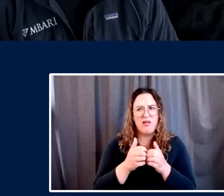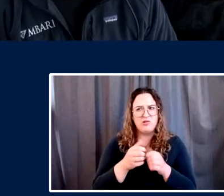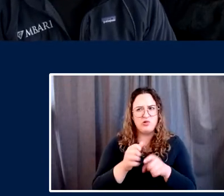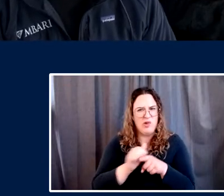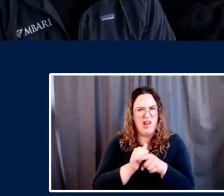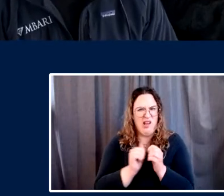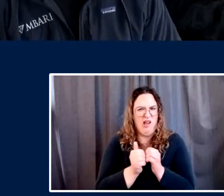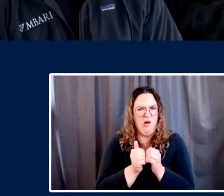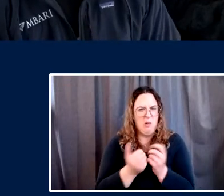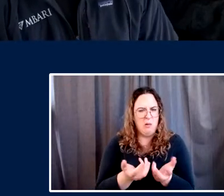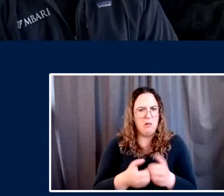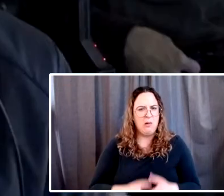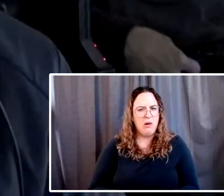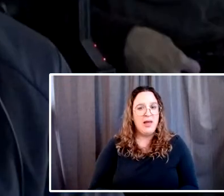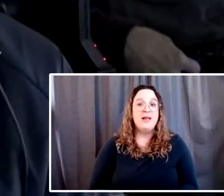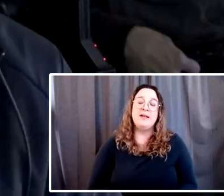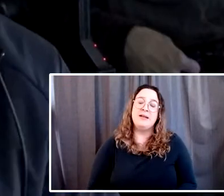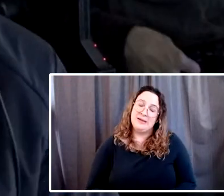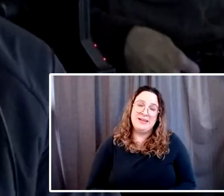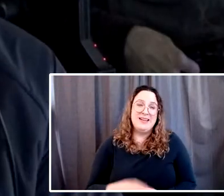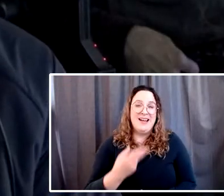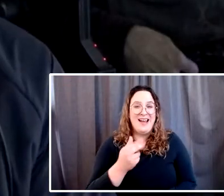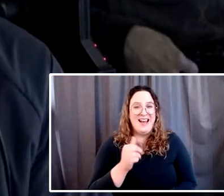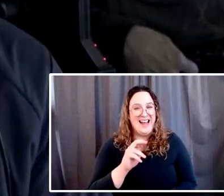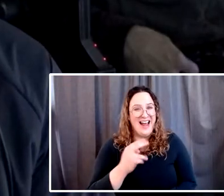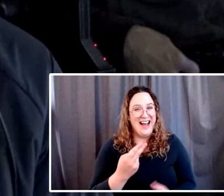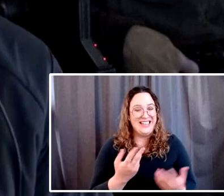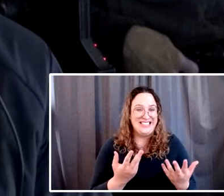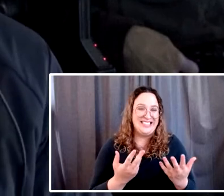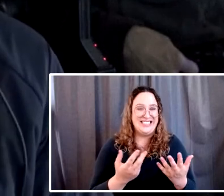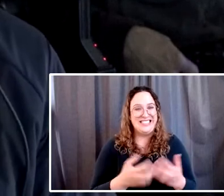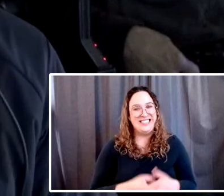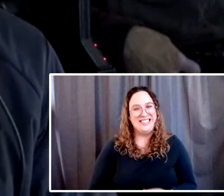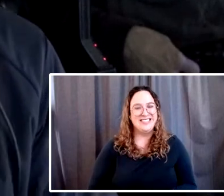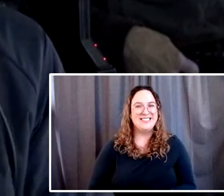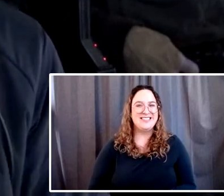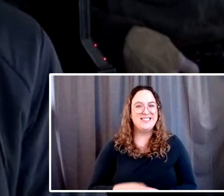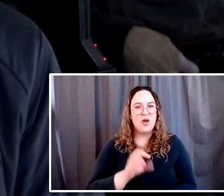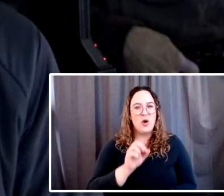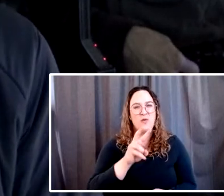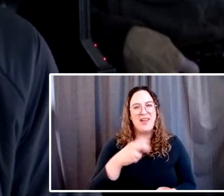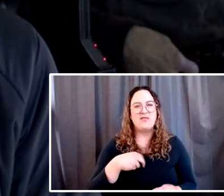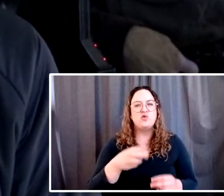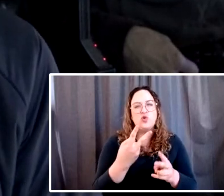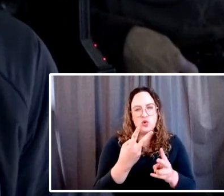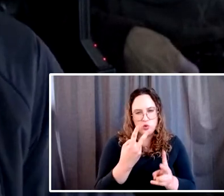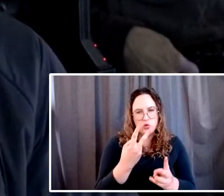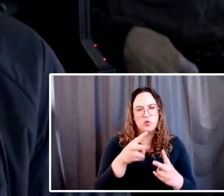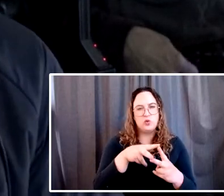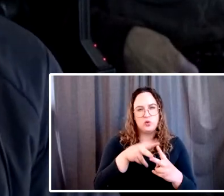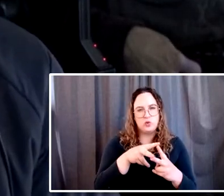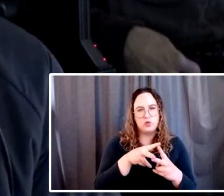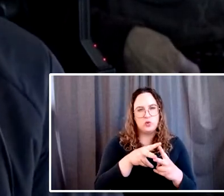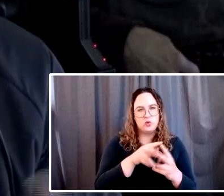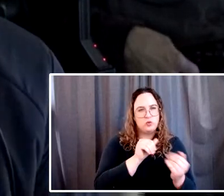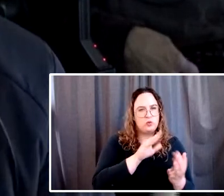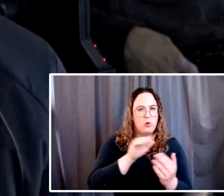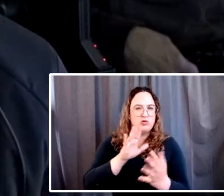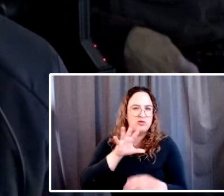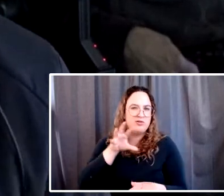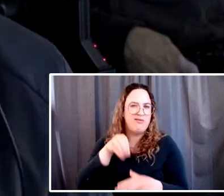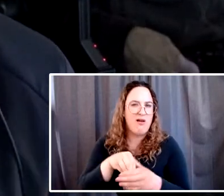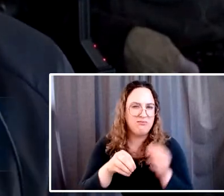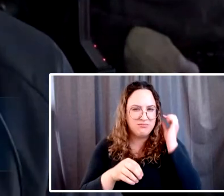Well, Hannah, there's kind of two sides of ROVing to get into the industry. And